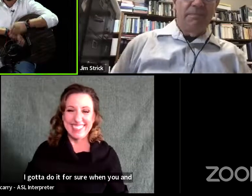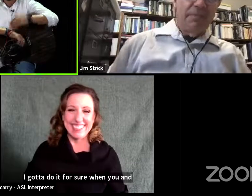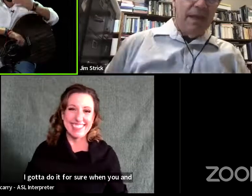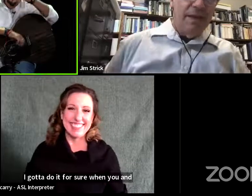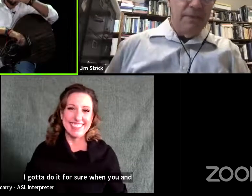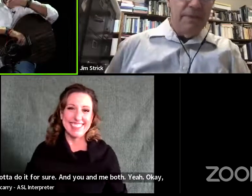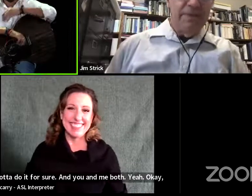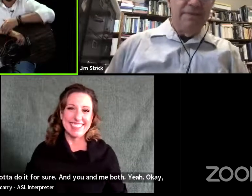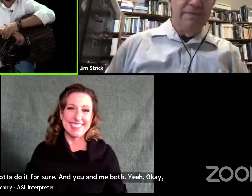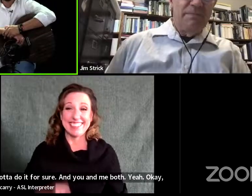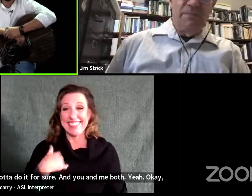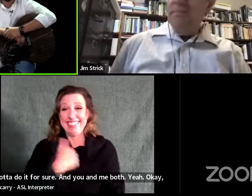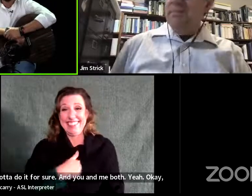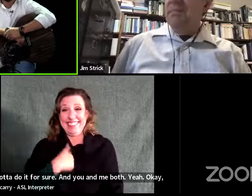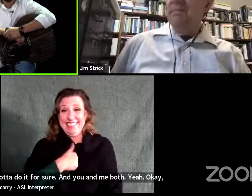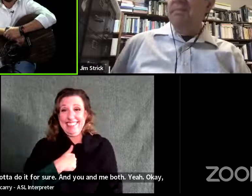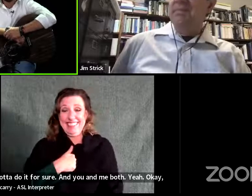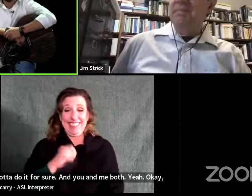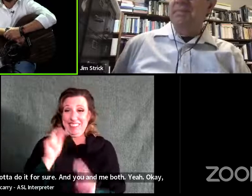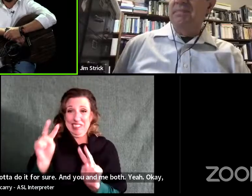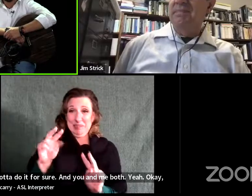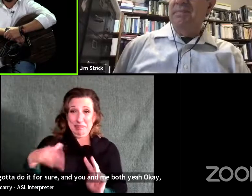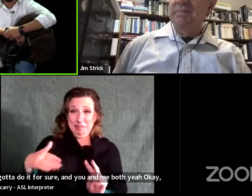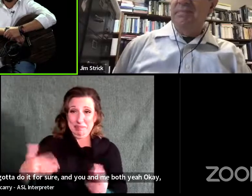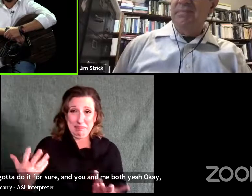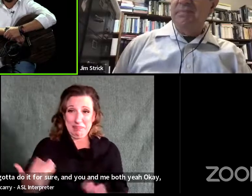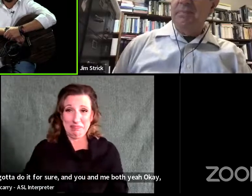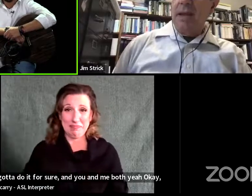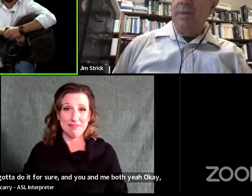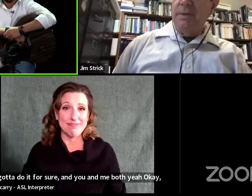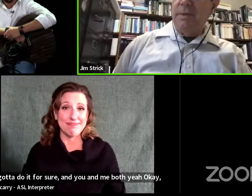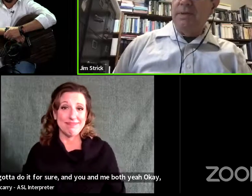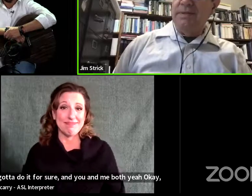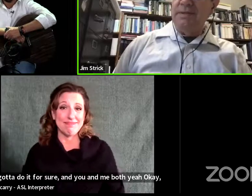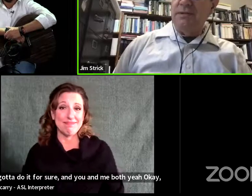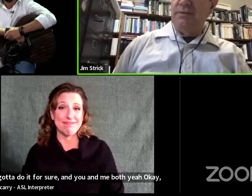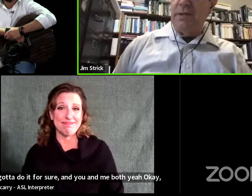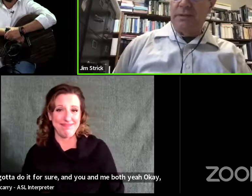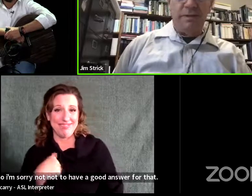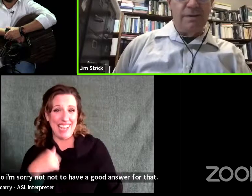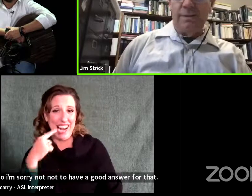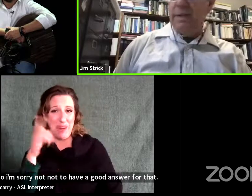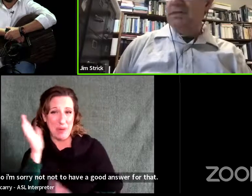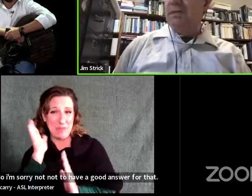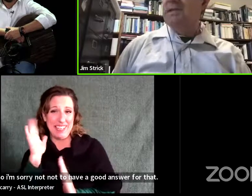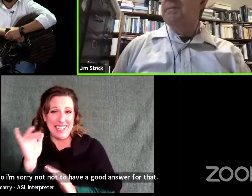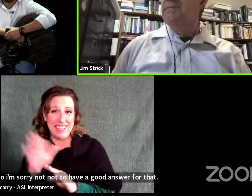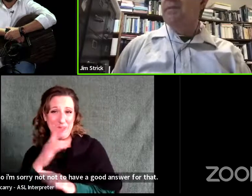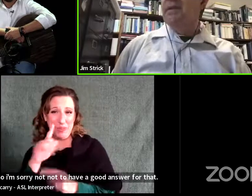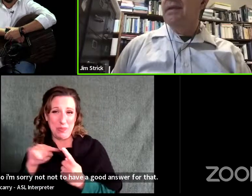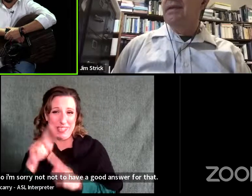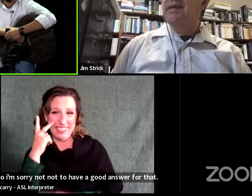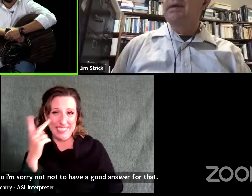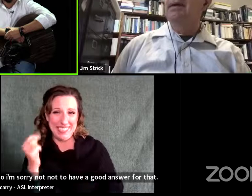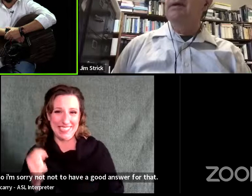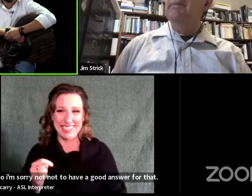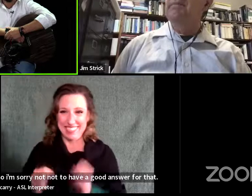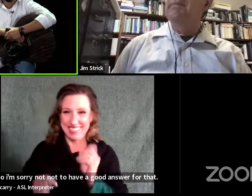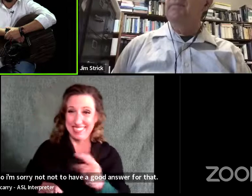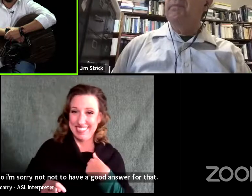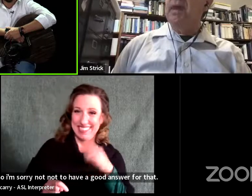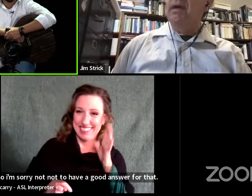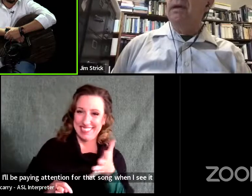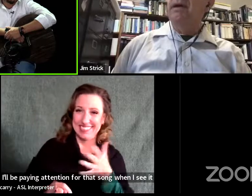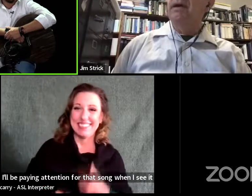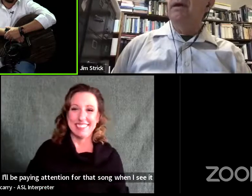Okay. So I'm sorry not to have a good answer for that student. I'll be paying attention for that song when I see it. Okay. I will.